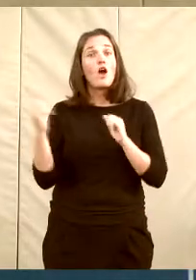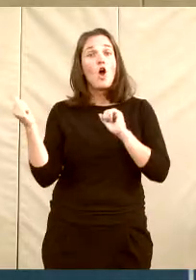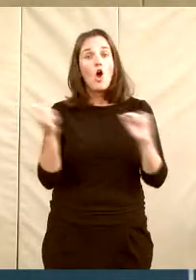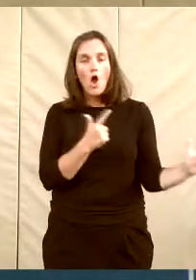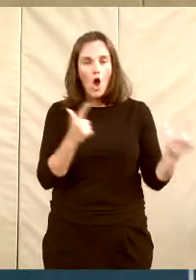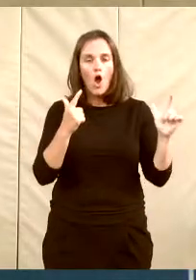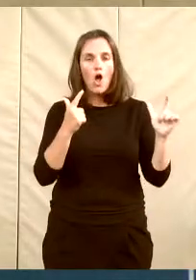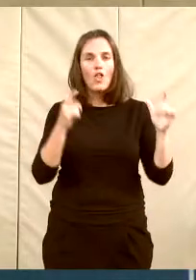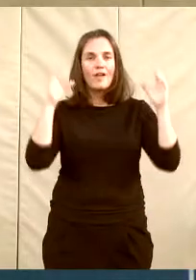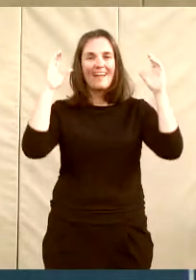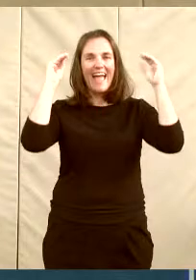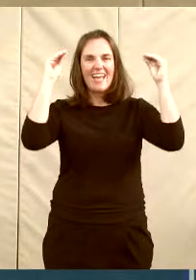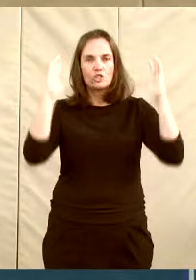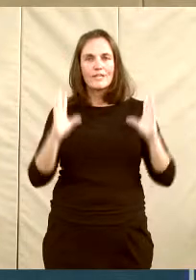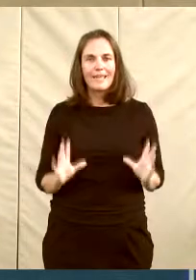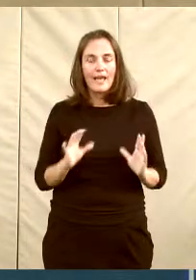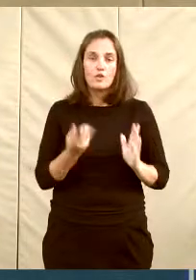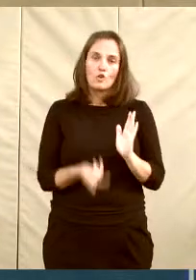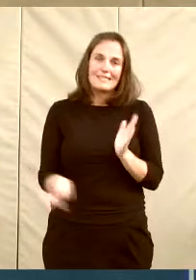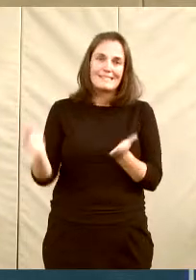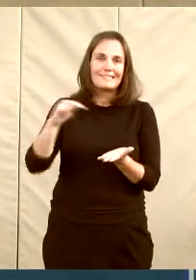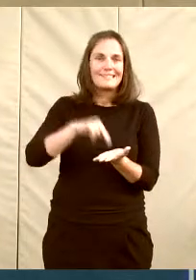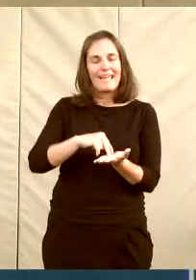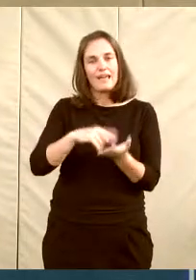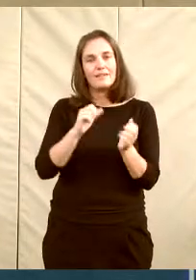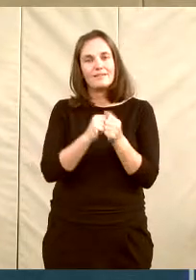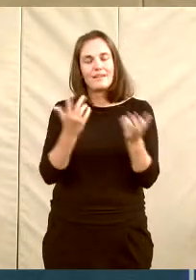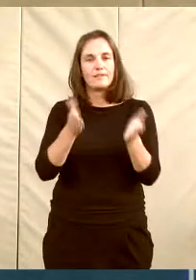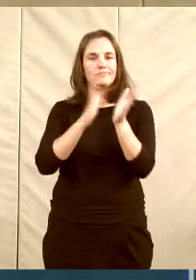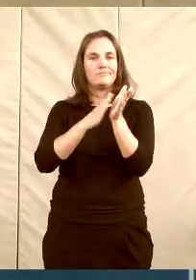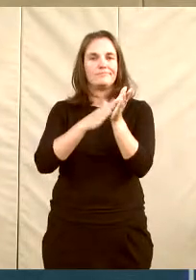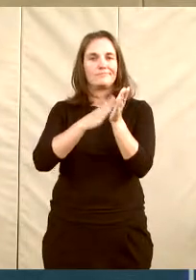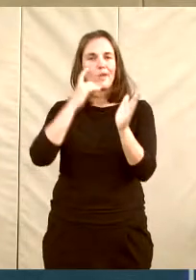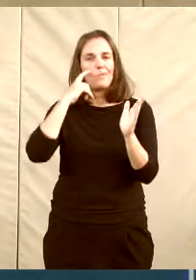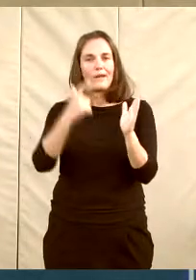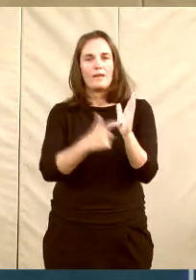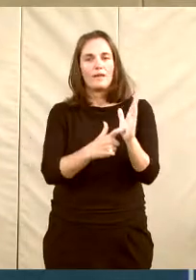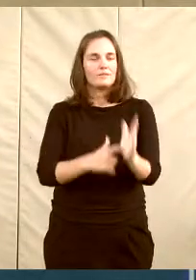to please stand and be recognized.